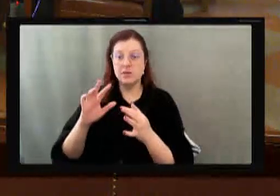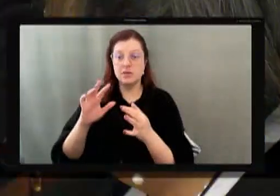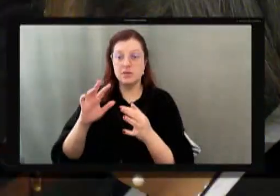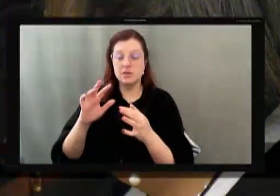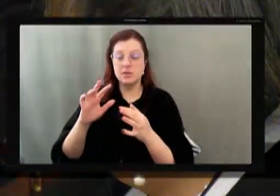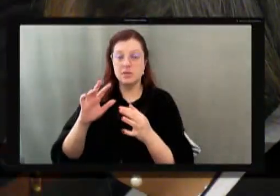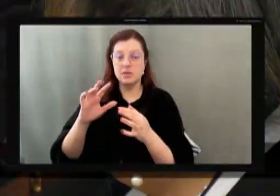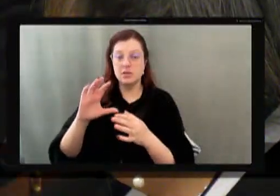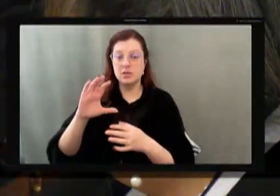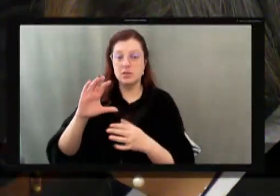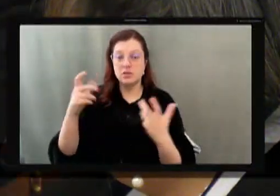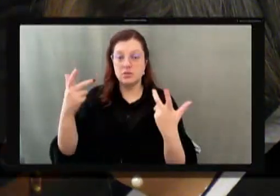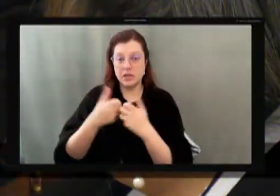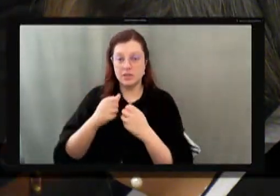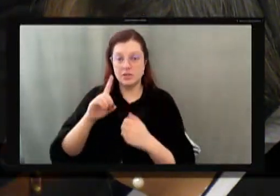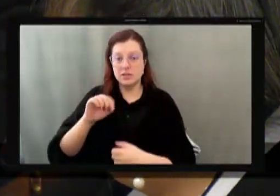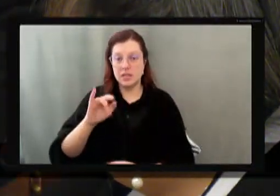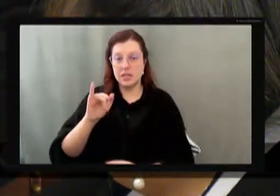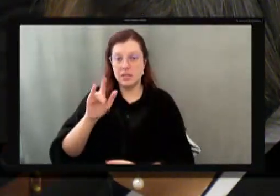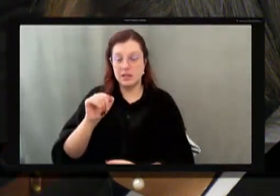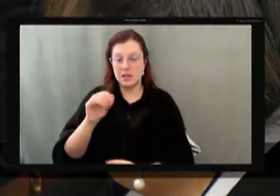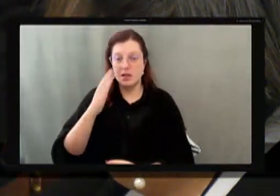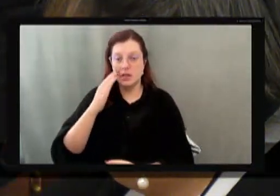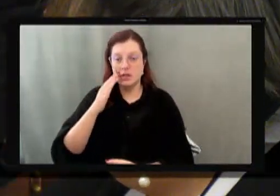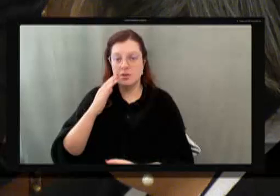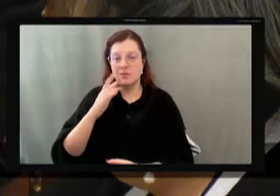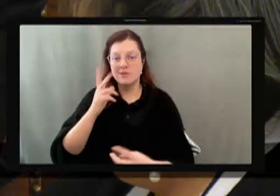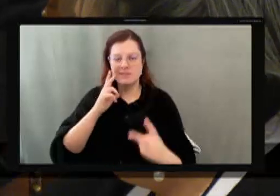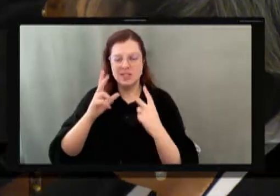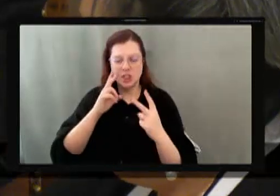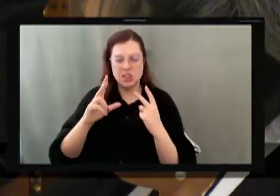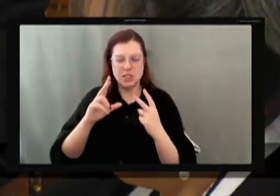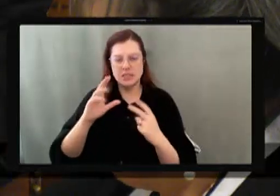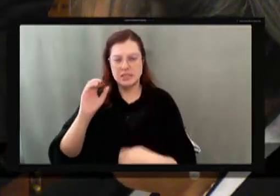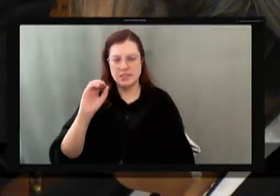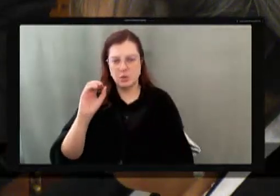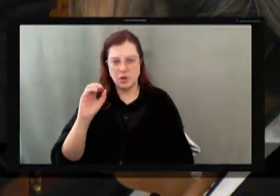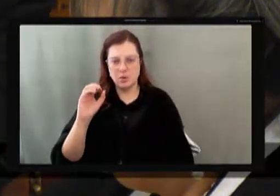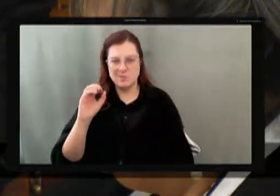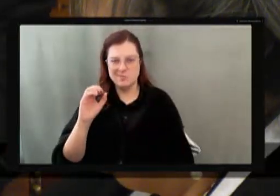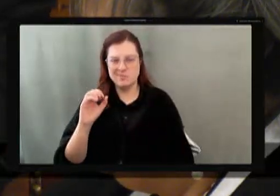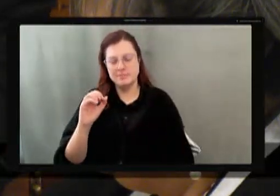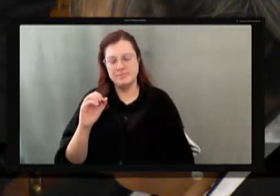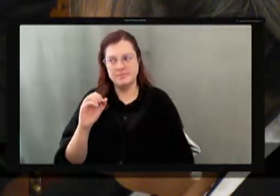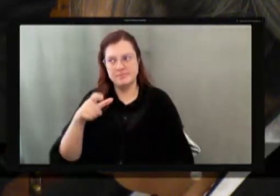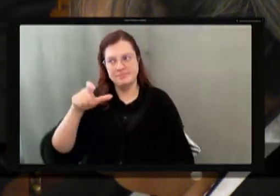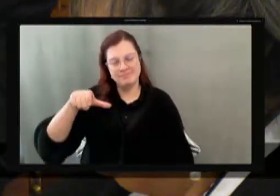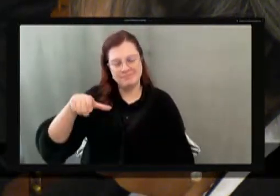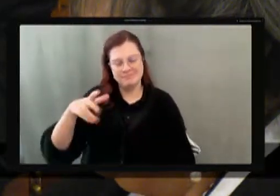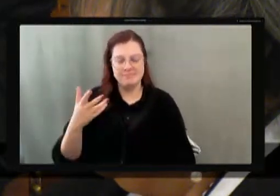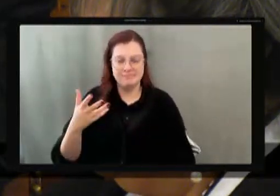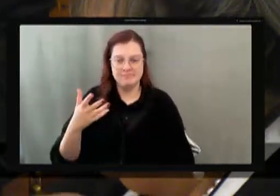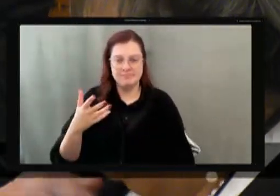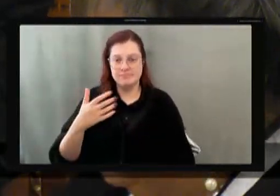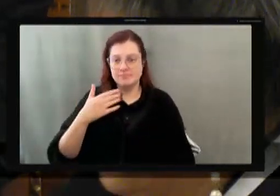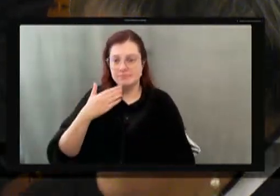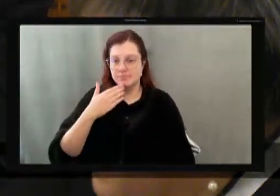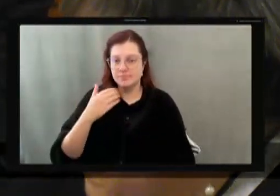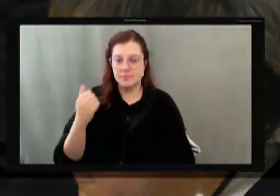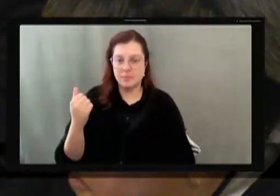of the Vision Zero sort of, you know, needs, like the things that we need to be better with, it was